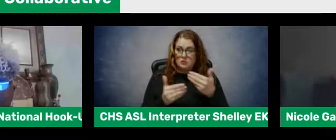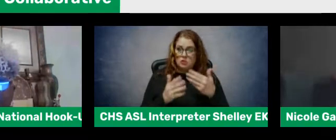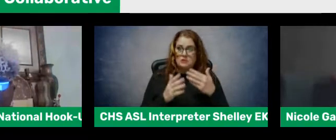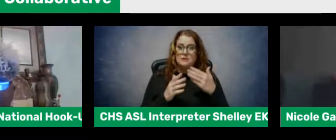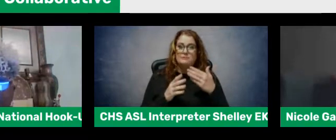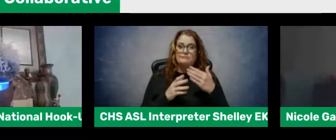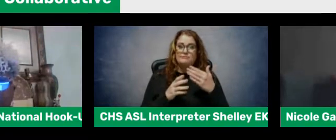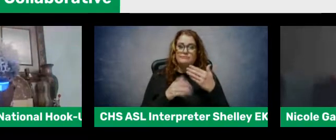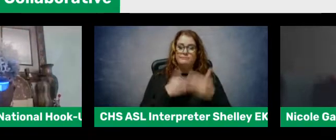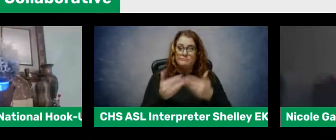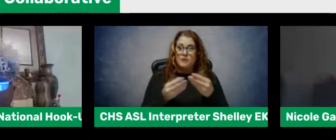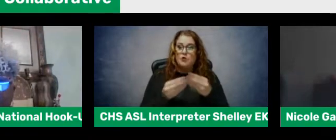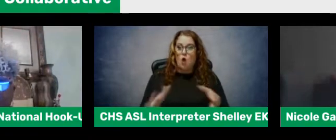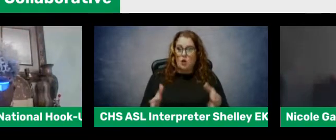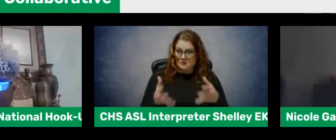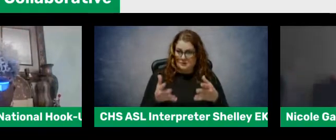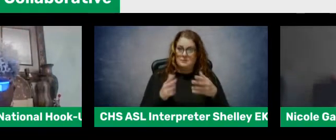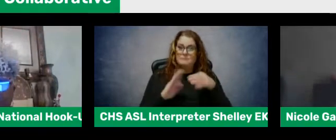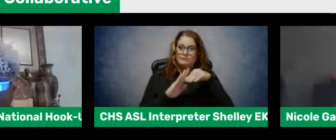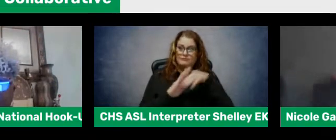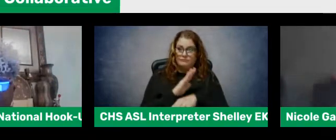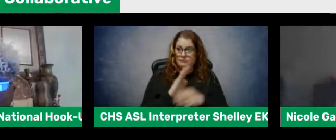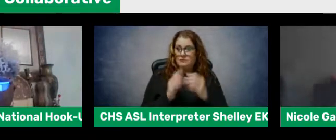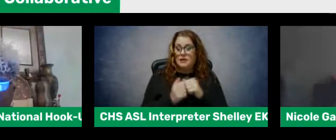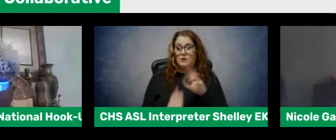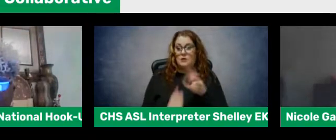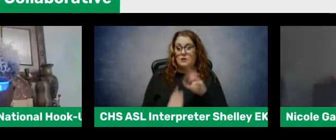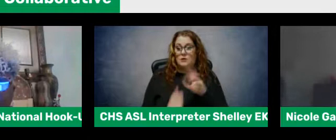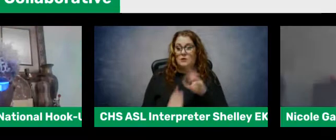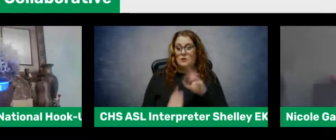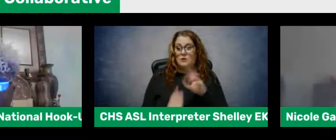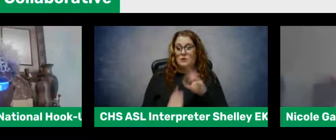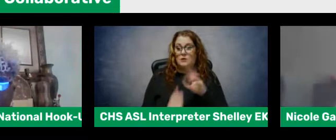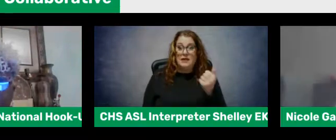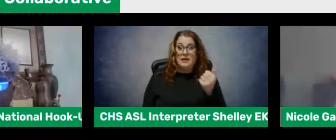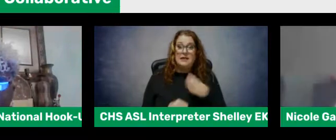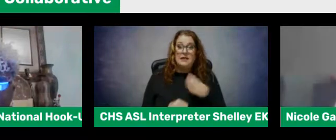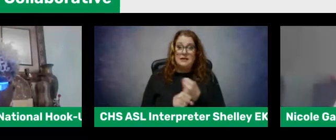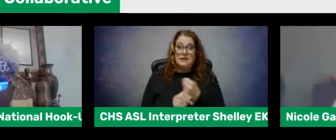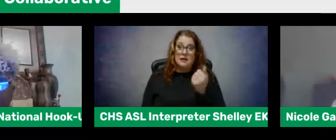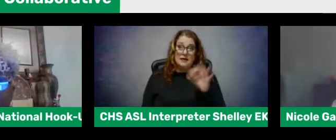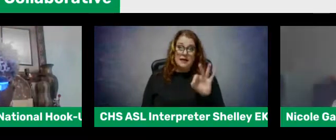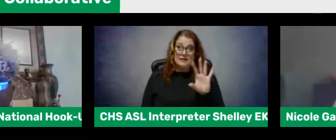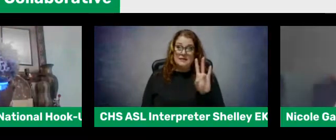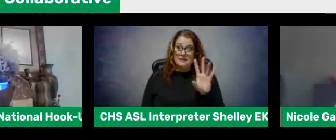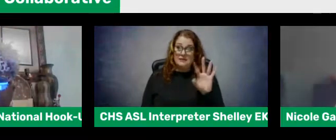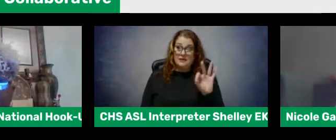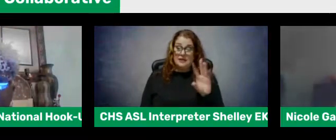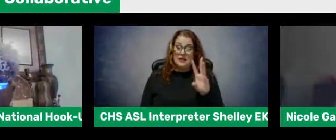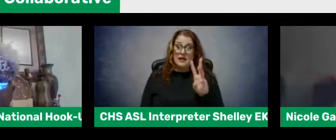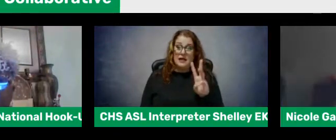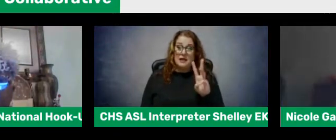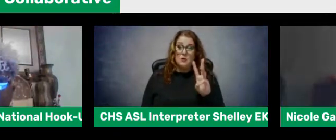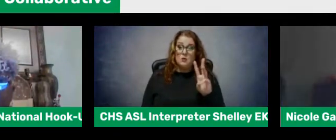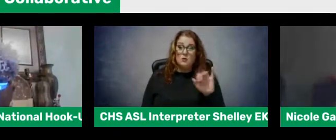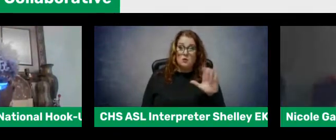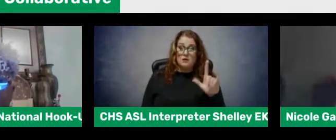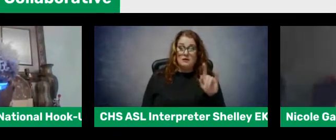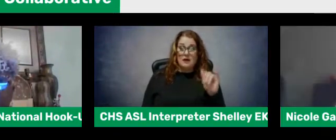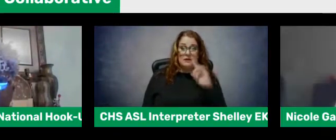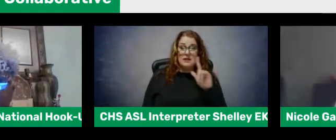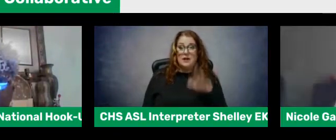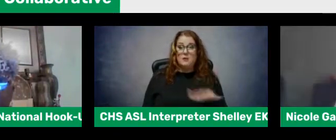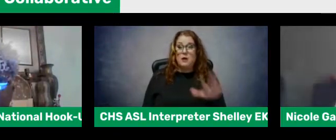of loss in Will County. In 1979, Will County experienced about a